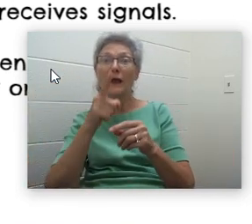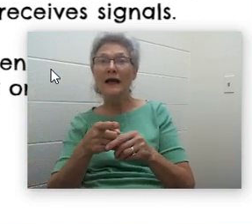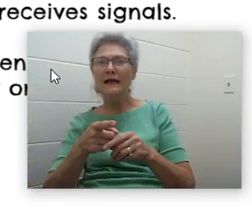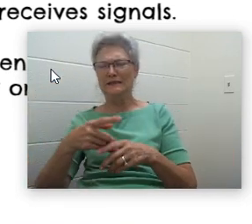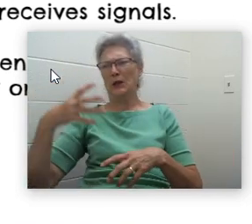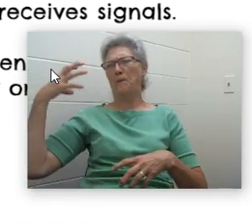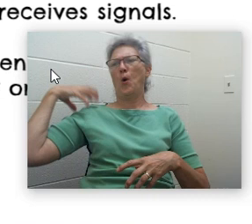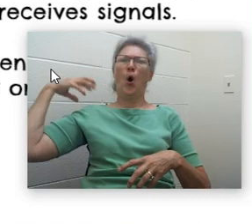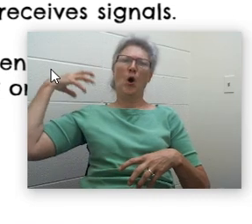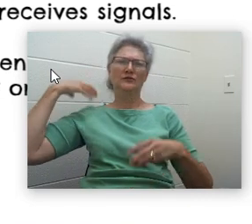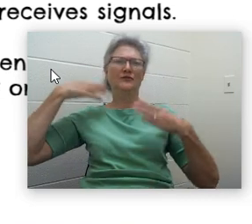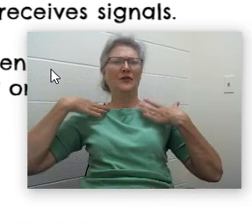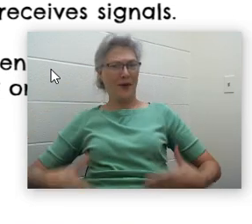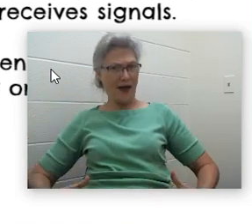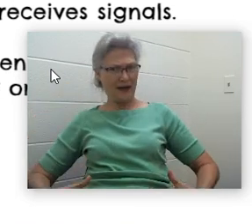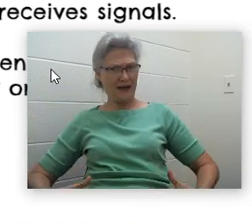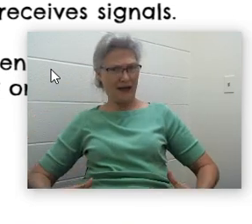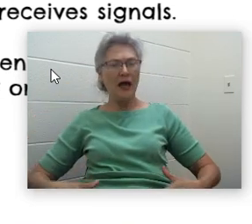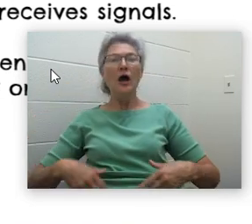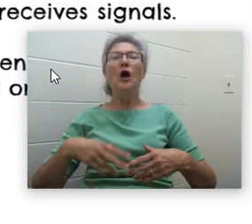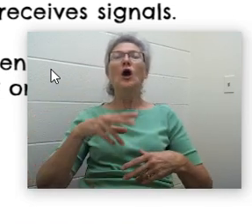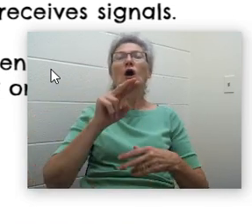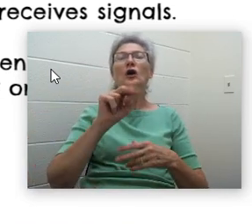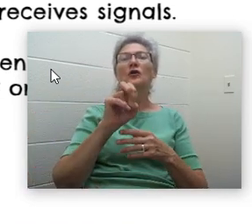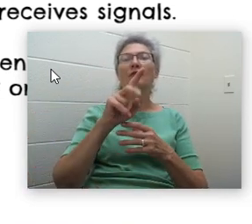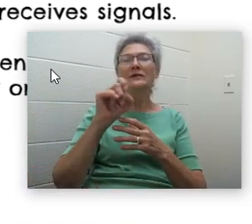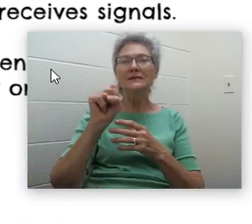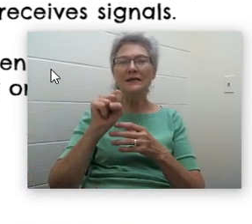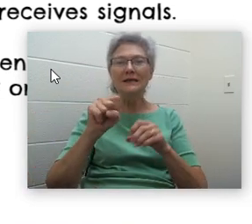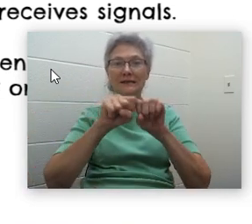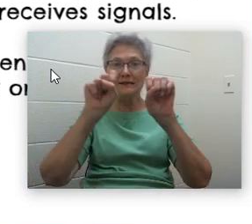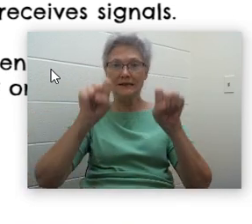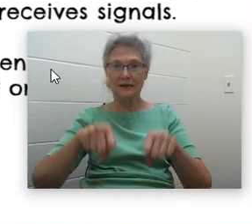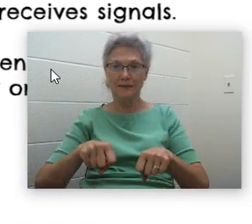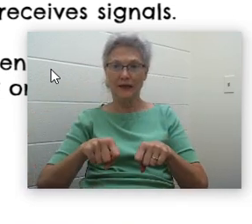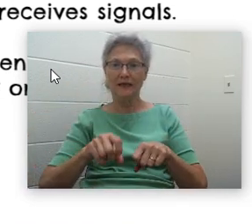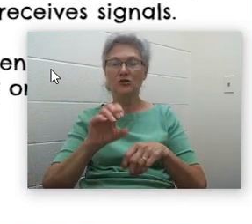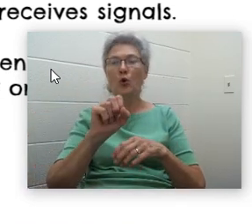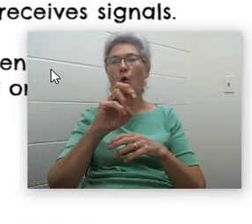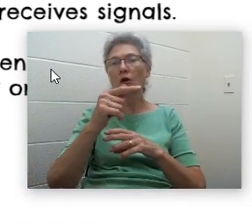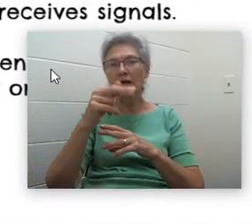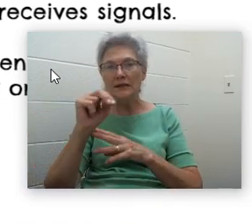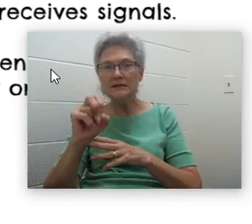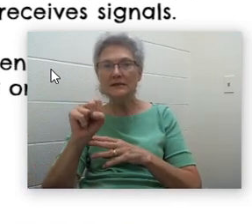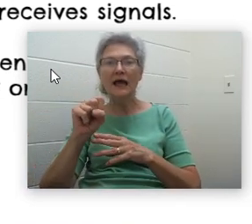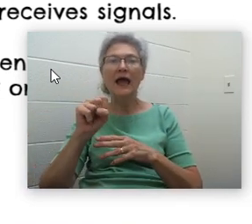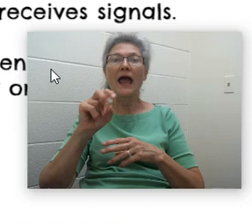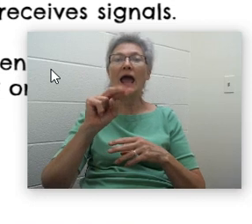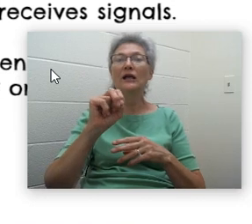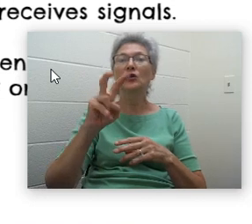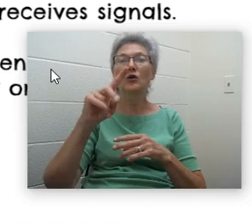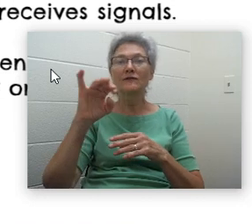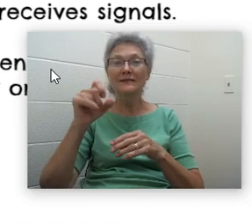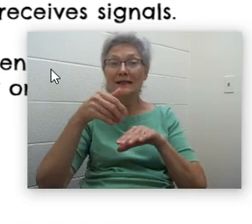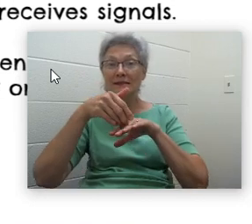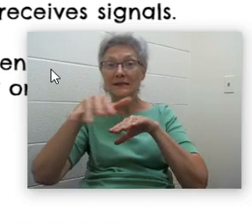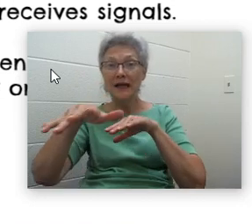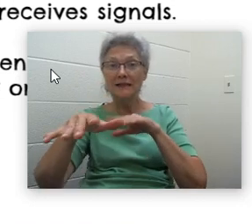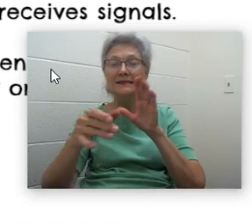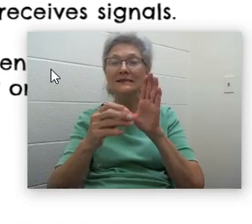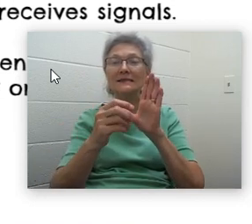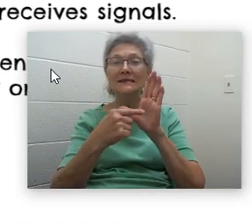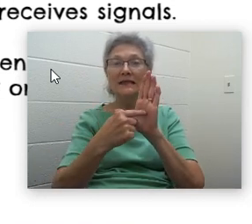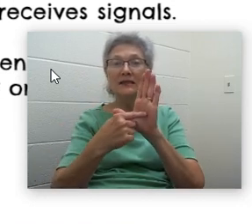boss of our body. Nervous system is a network of organs and nerves that send signals throughout the body.